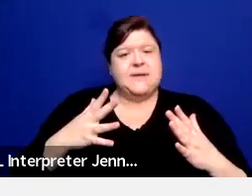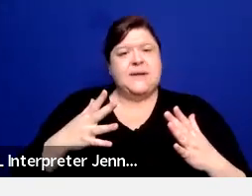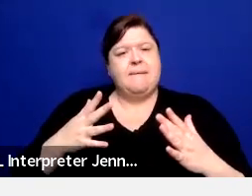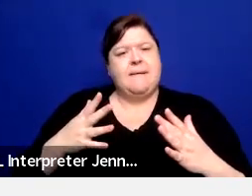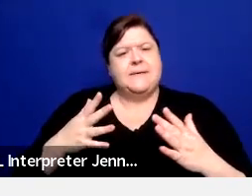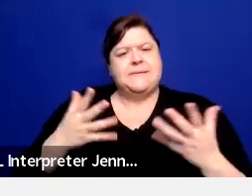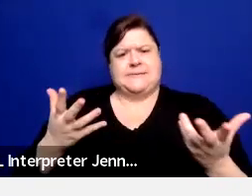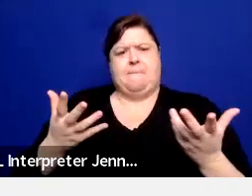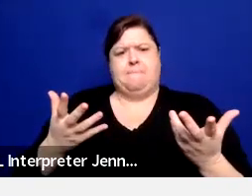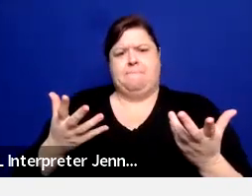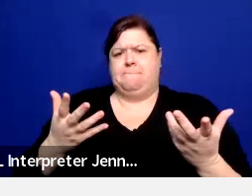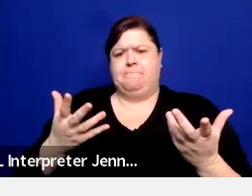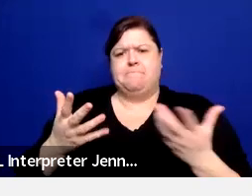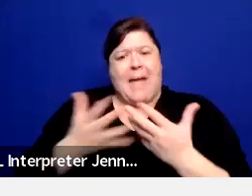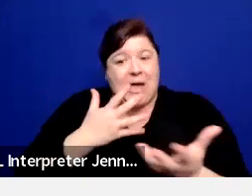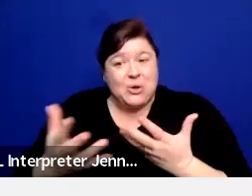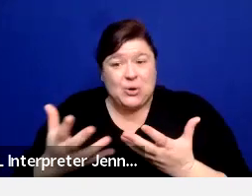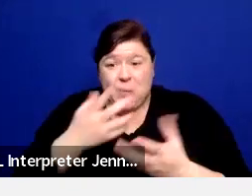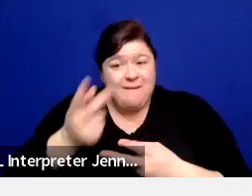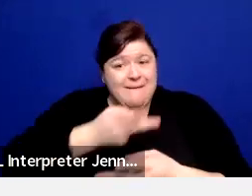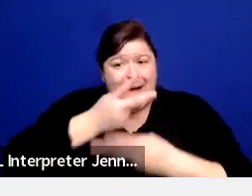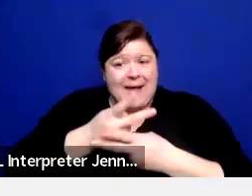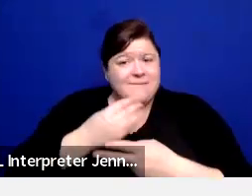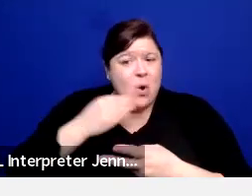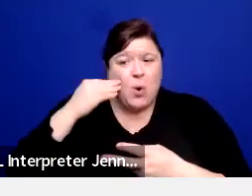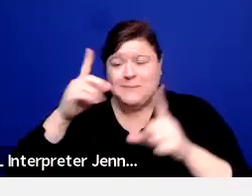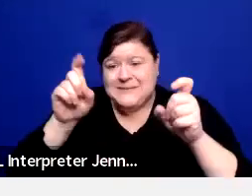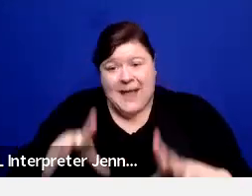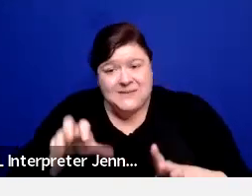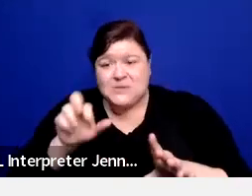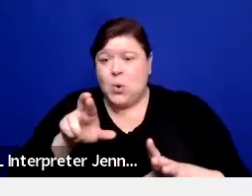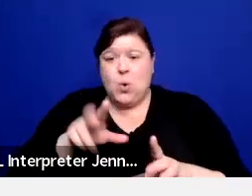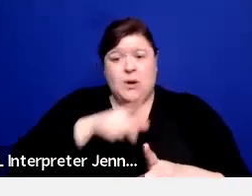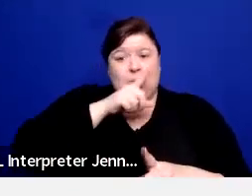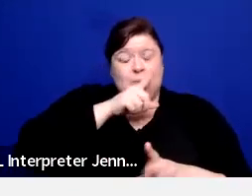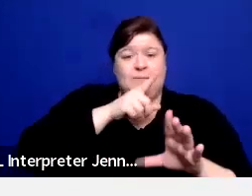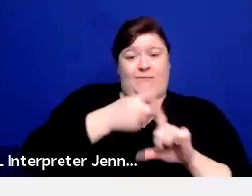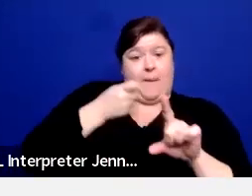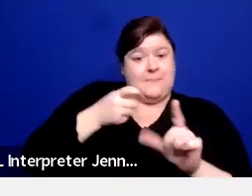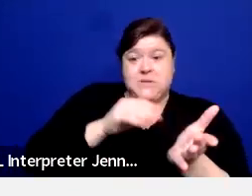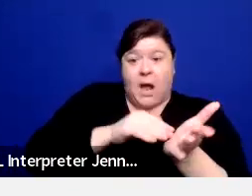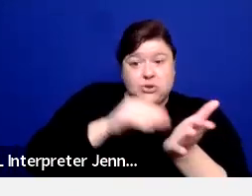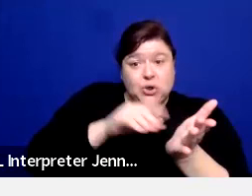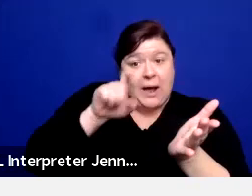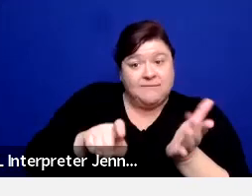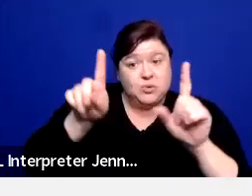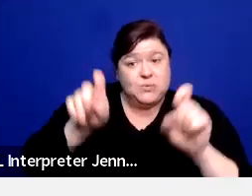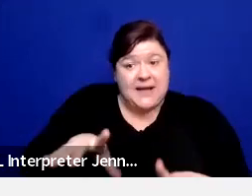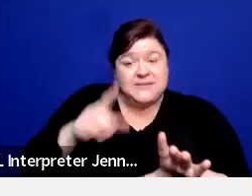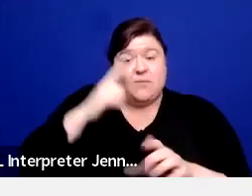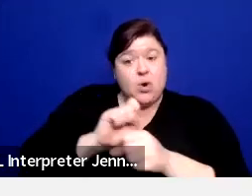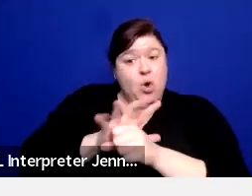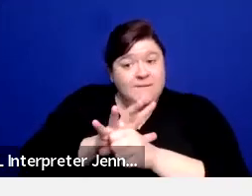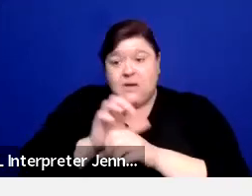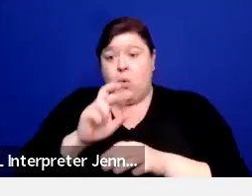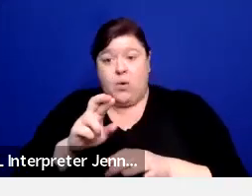the family uses? Like if they use a home test, or do they need to get an official one from the doctor to show that they no longer